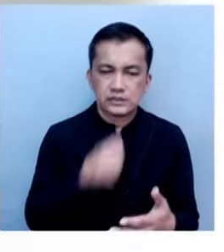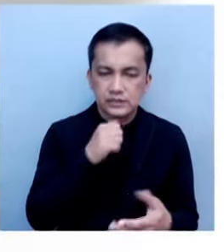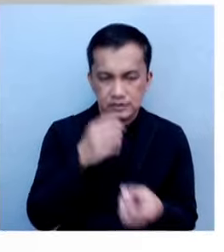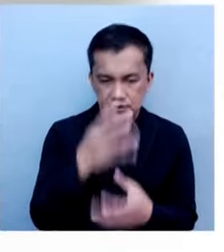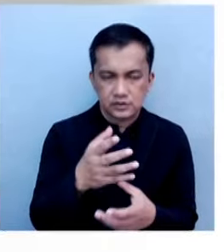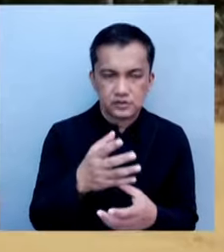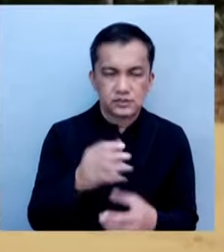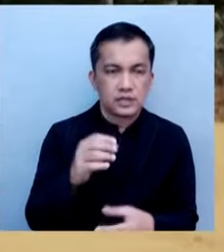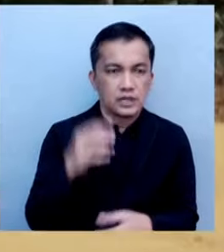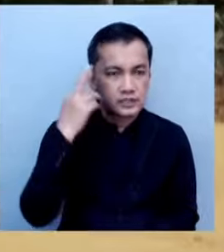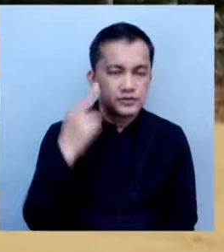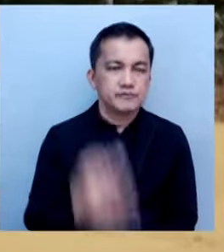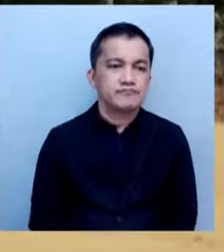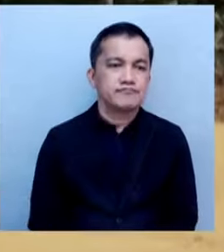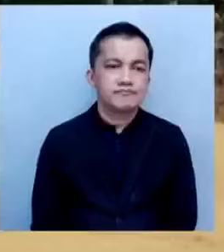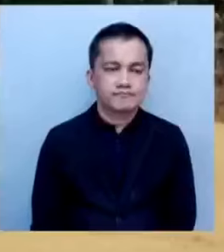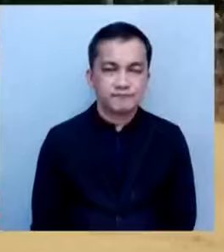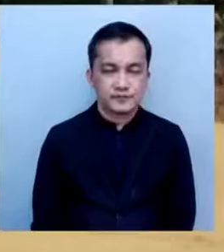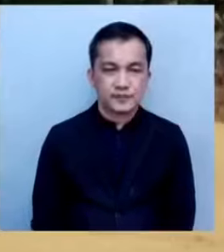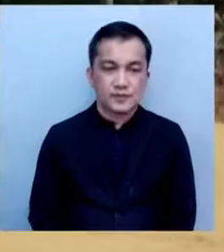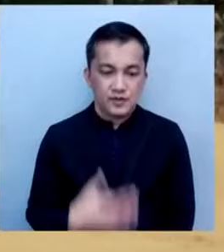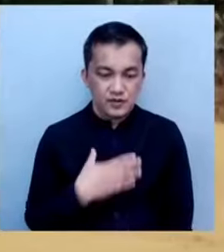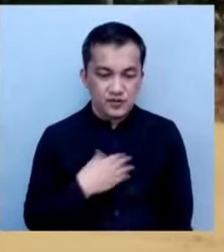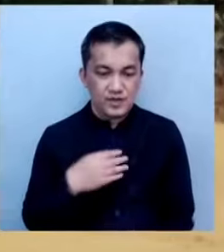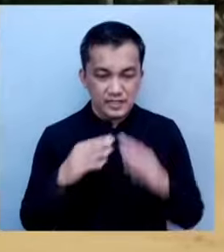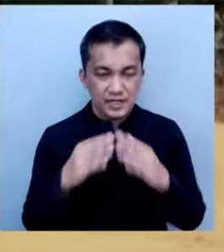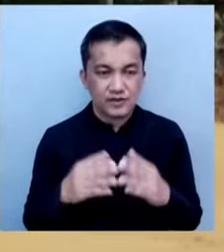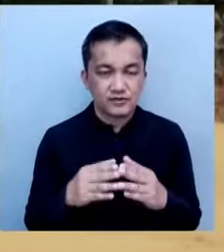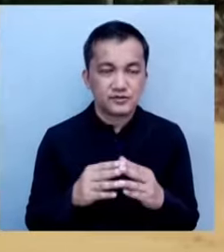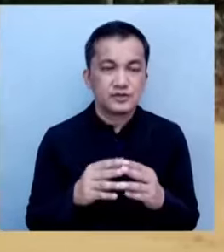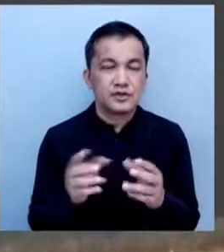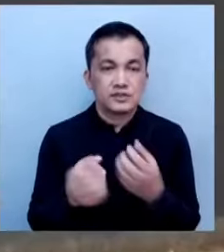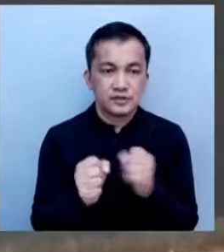cause." The White House National Security Council, meanwhile, says it is not